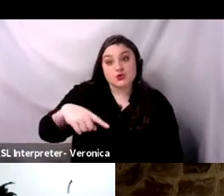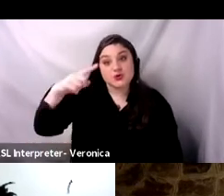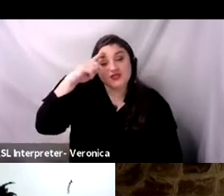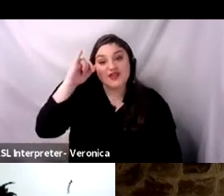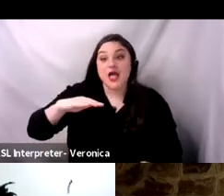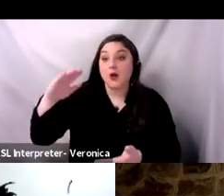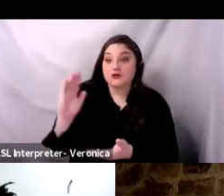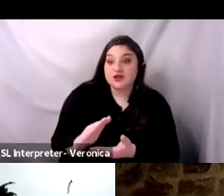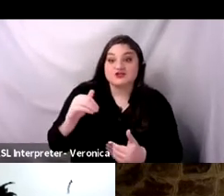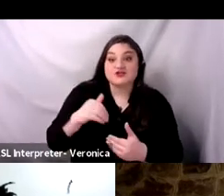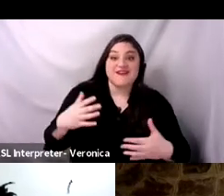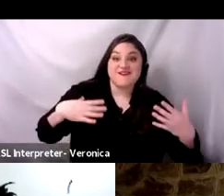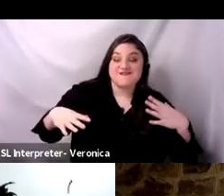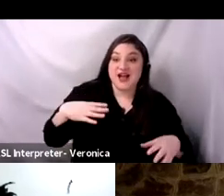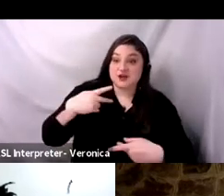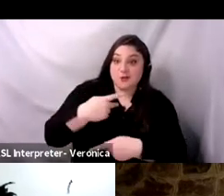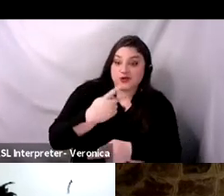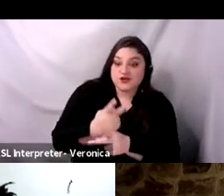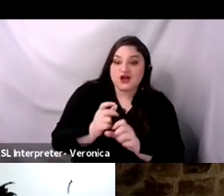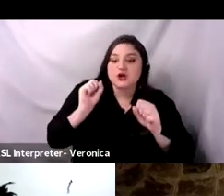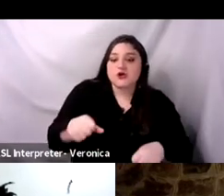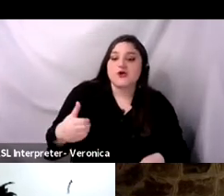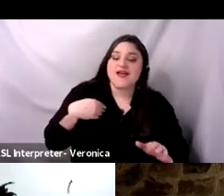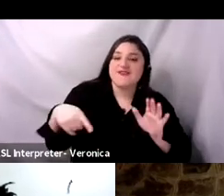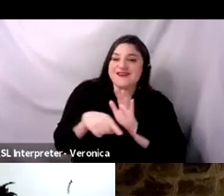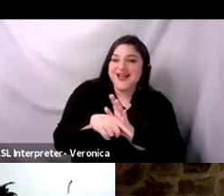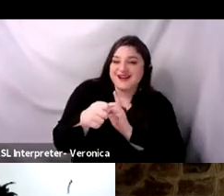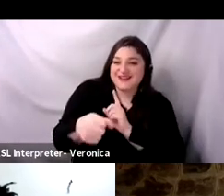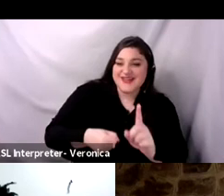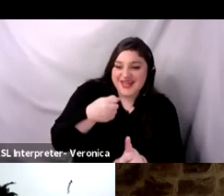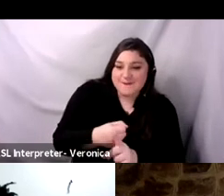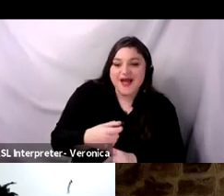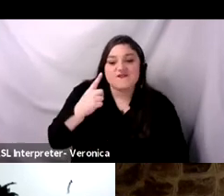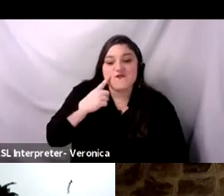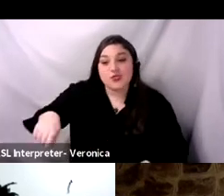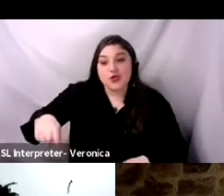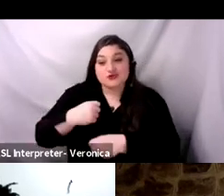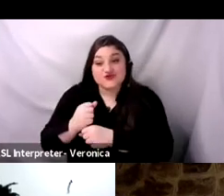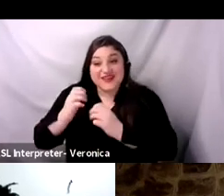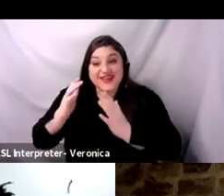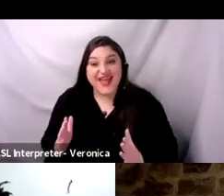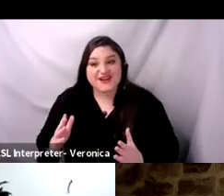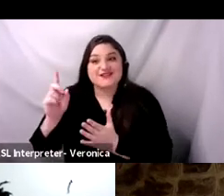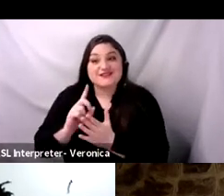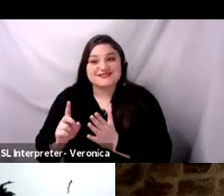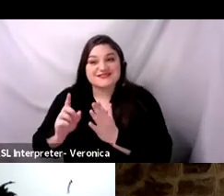have any negative implications for creators and designers in the fashion industry?